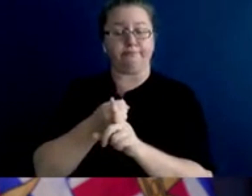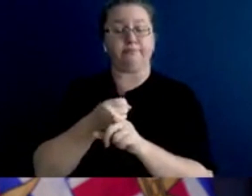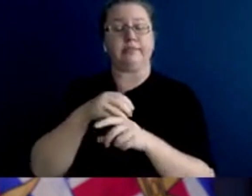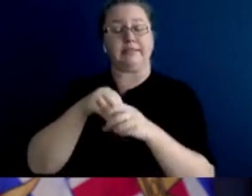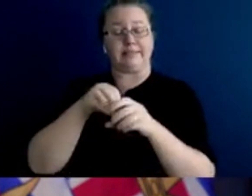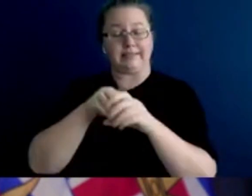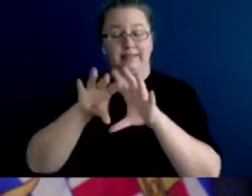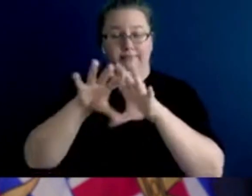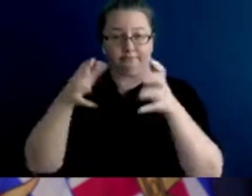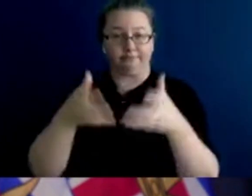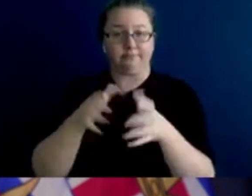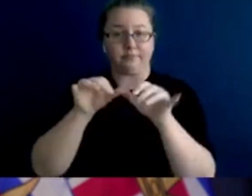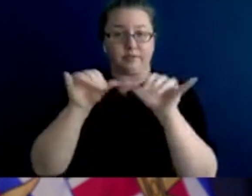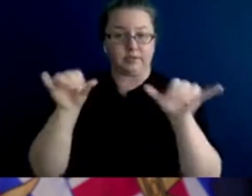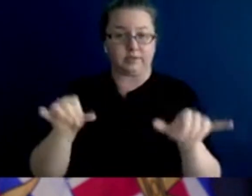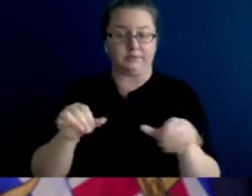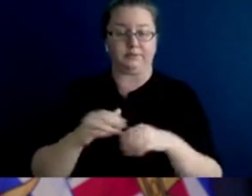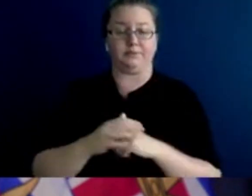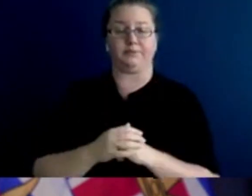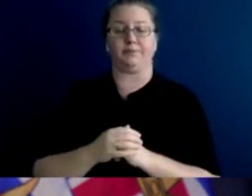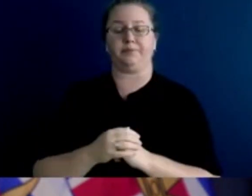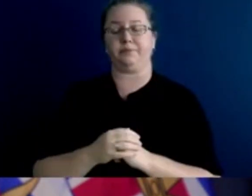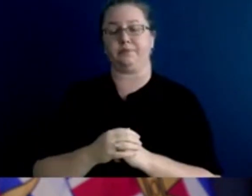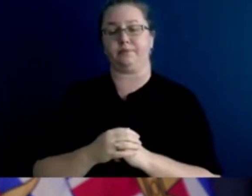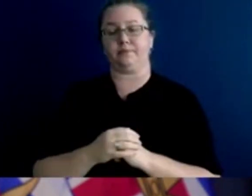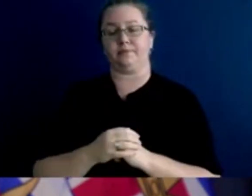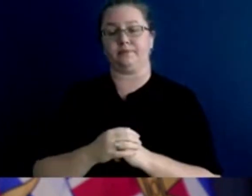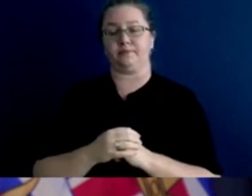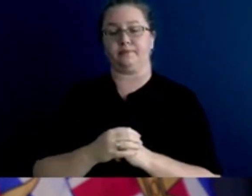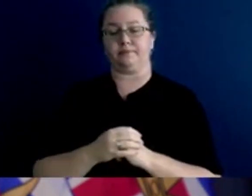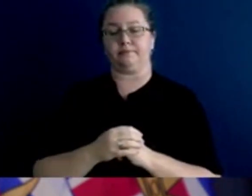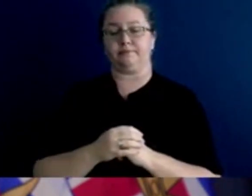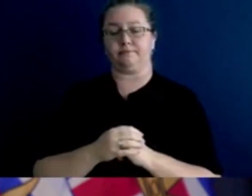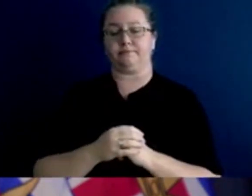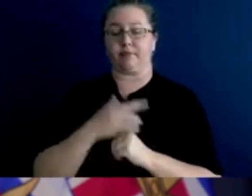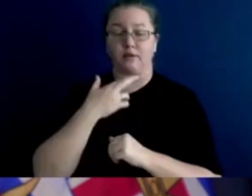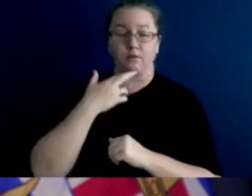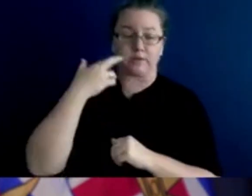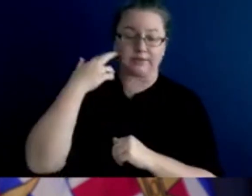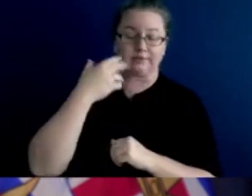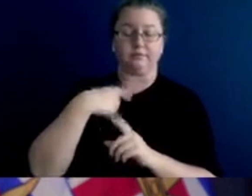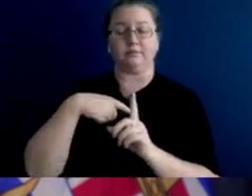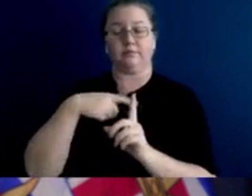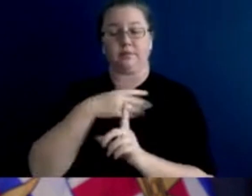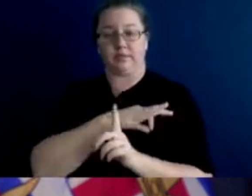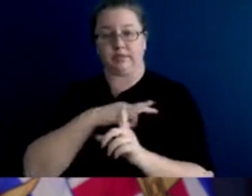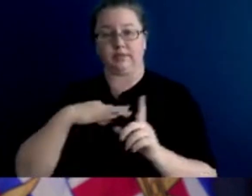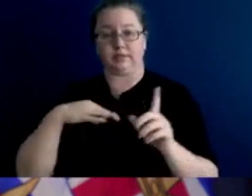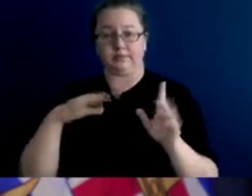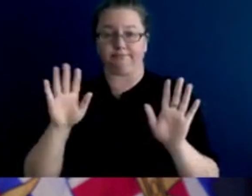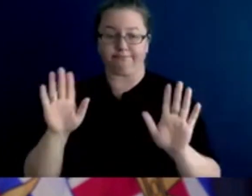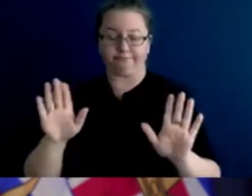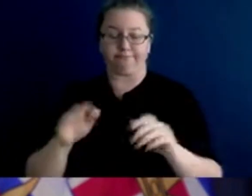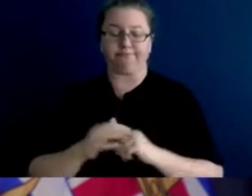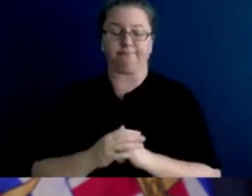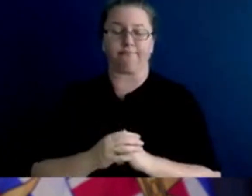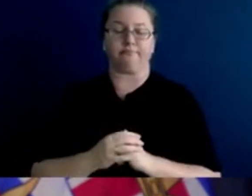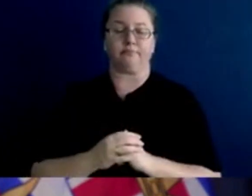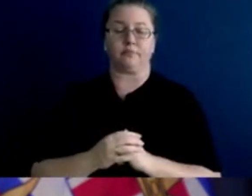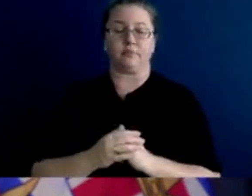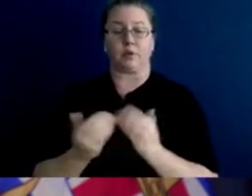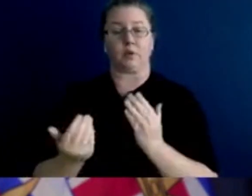outbreak to declare over, the Opal by Element in the Fraser Health Region. So that leaves us with 14 active outbreaks in their healthcare